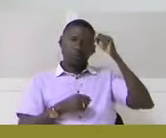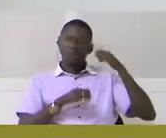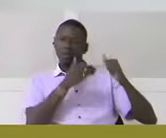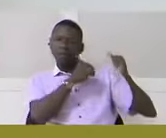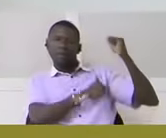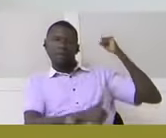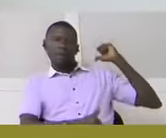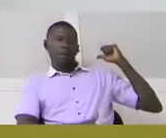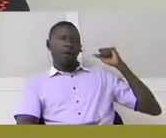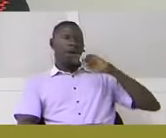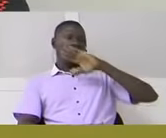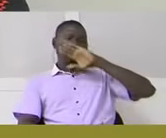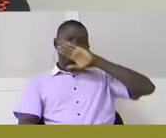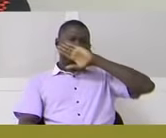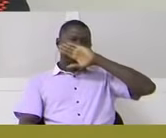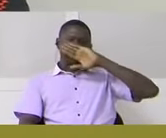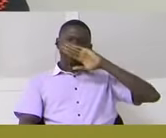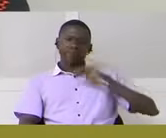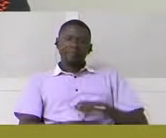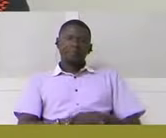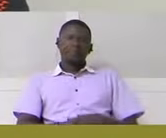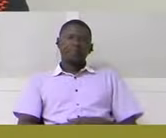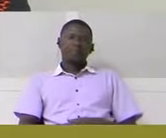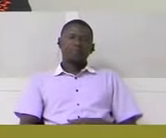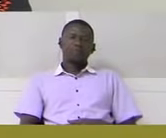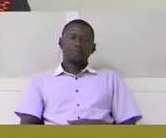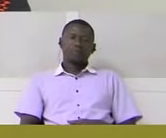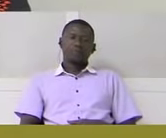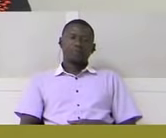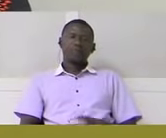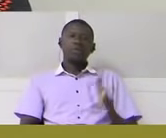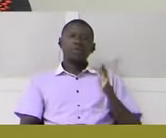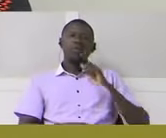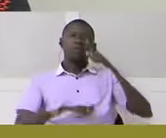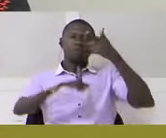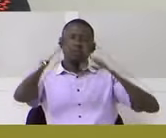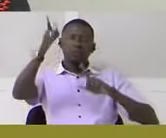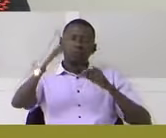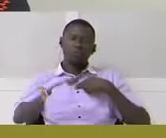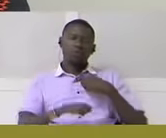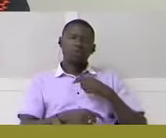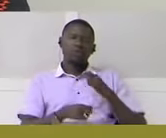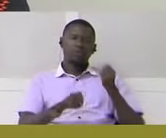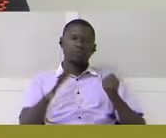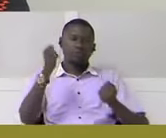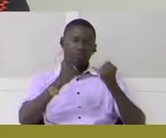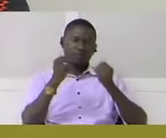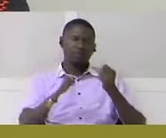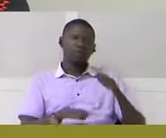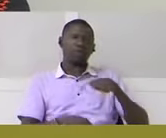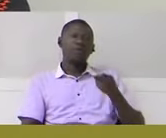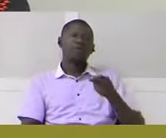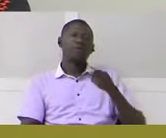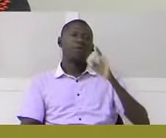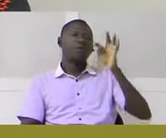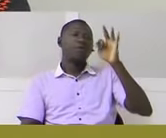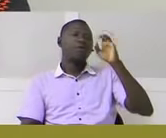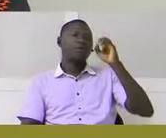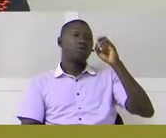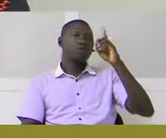what position was Fode Jawla? Fode Jawla vehicles. Atebe makama jumale to no reserve moto la